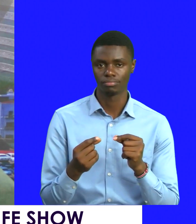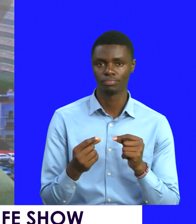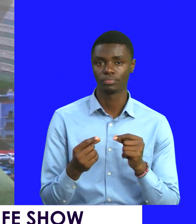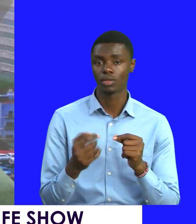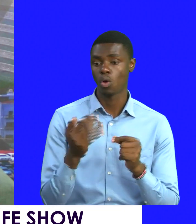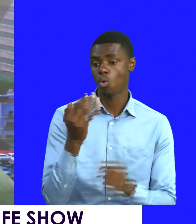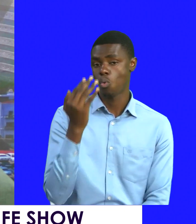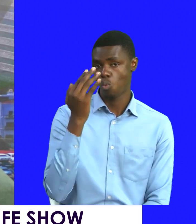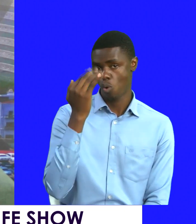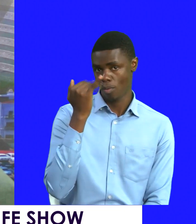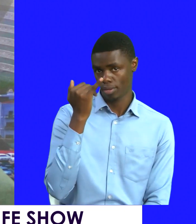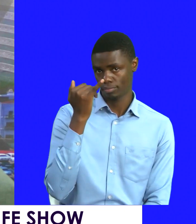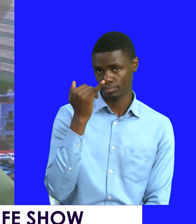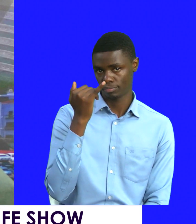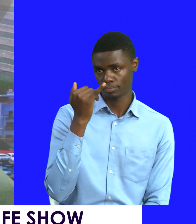Because